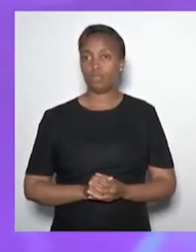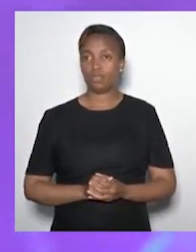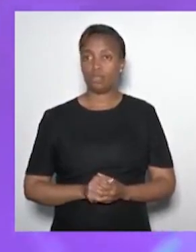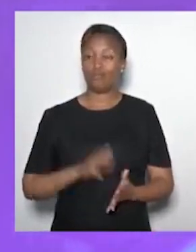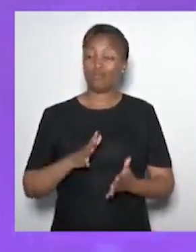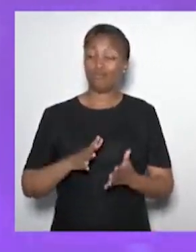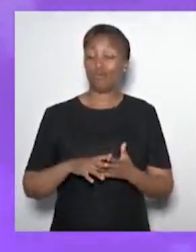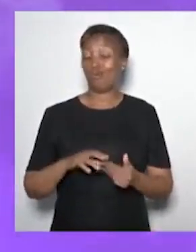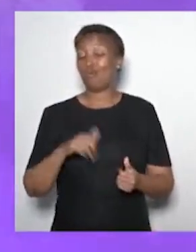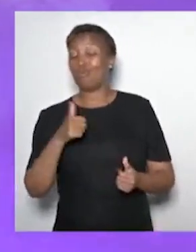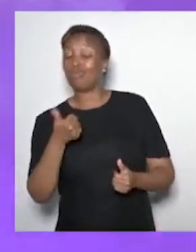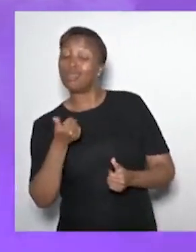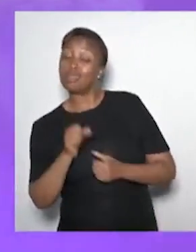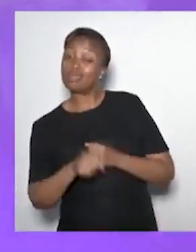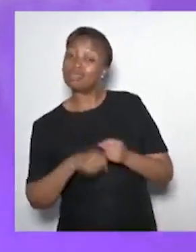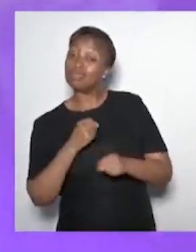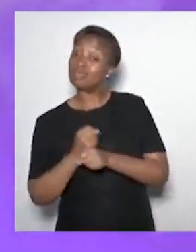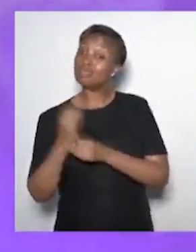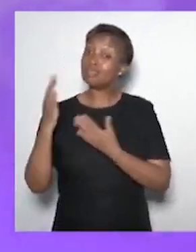years,